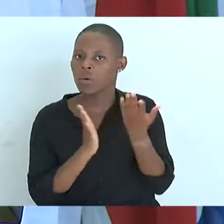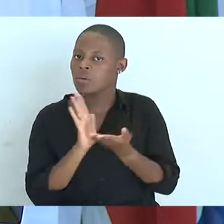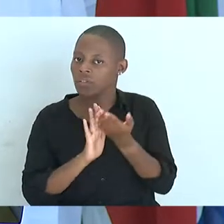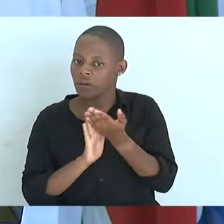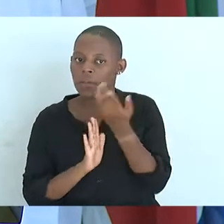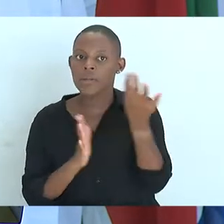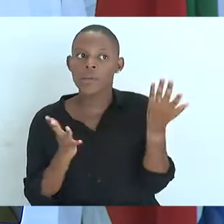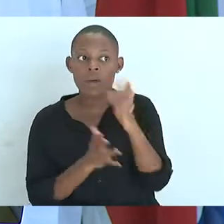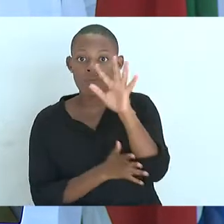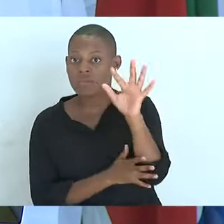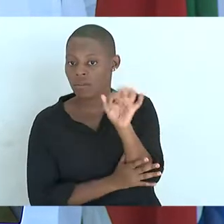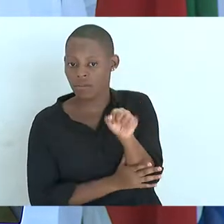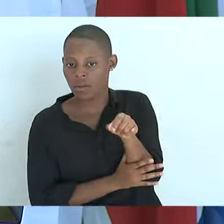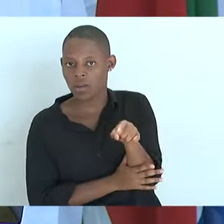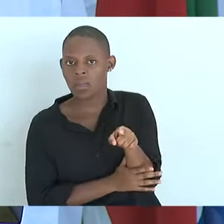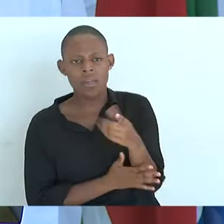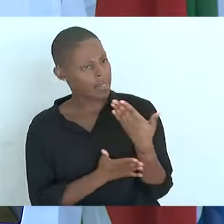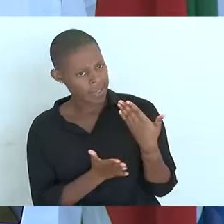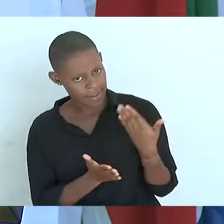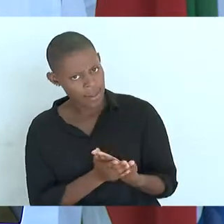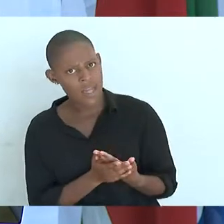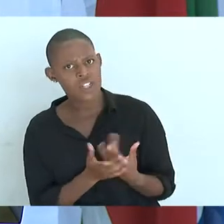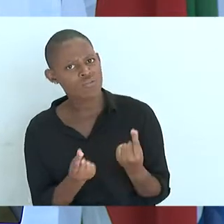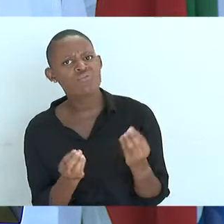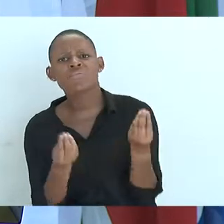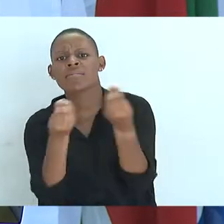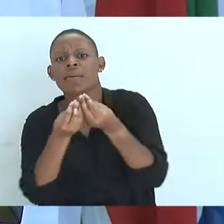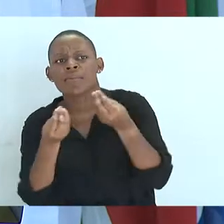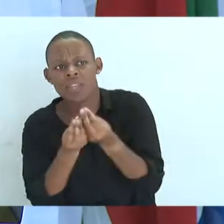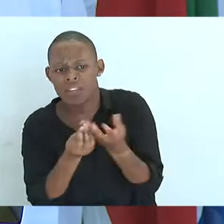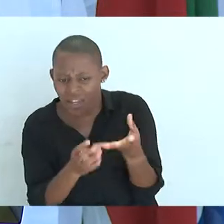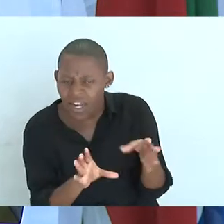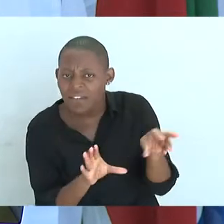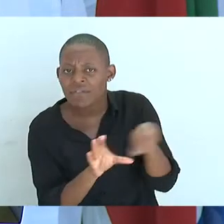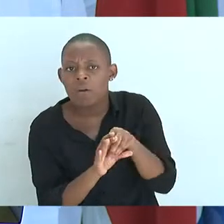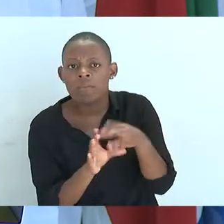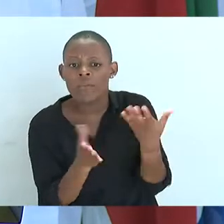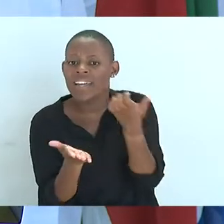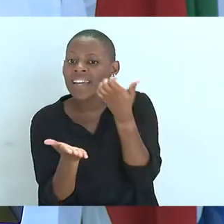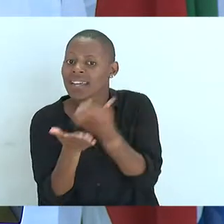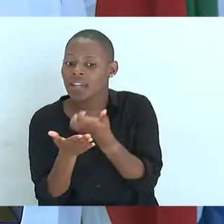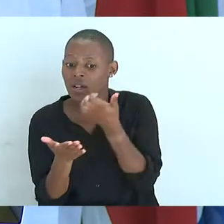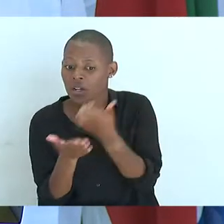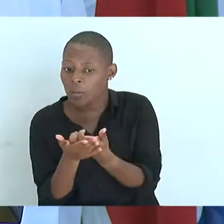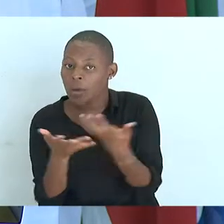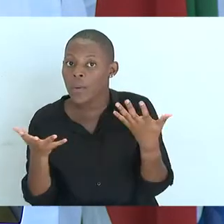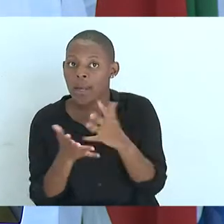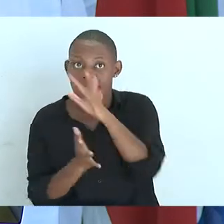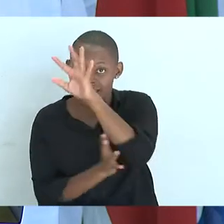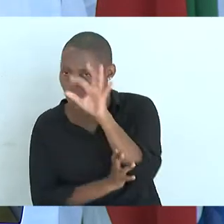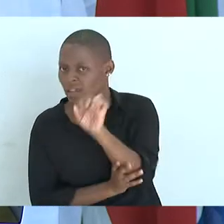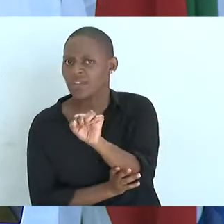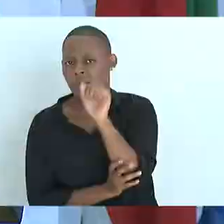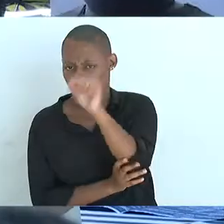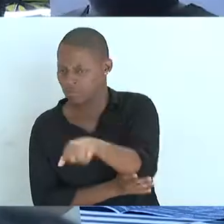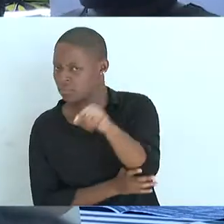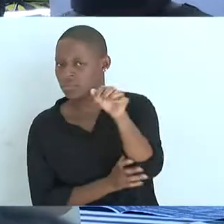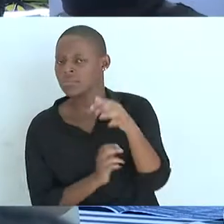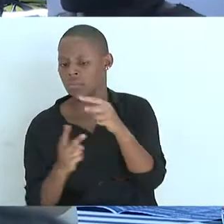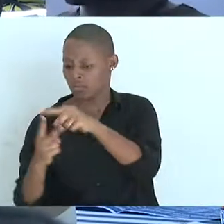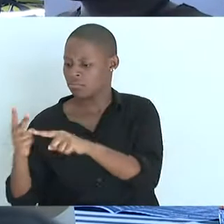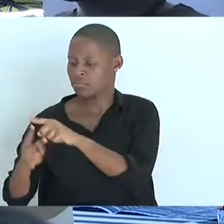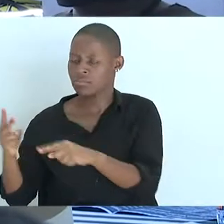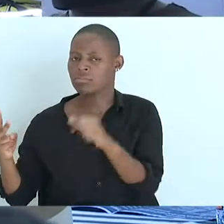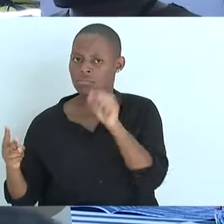lethu. They still can contribute to economy yezwe lethu. So this